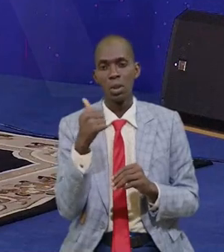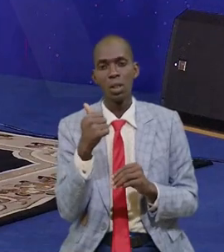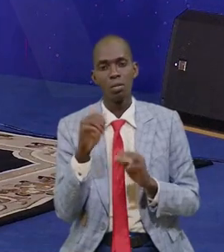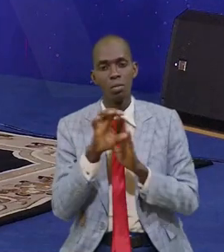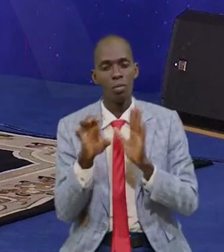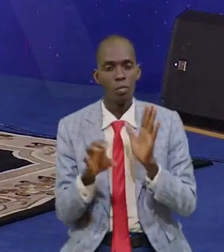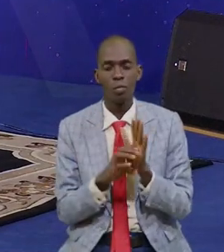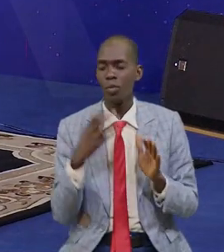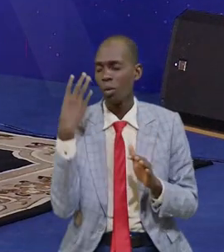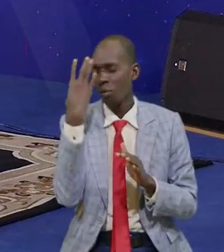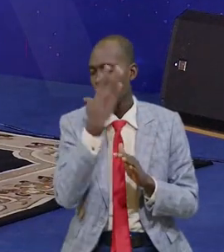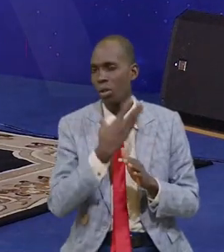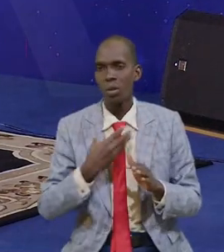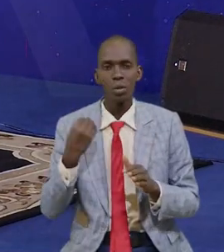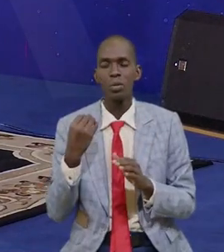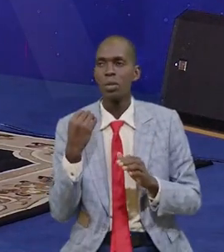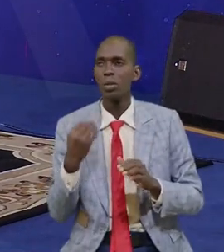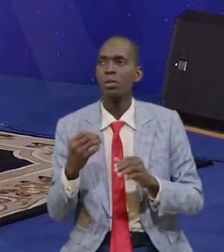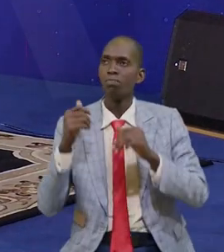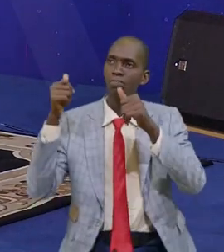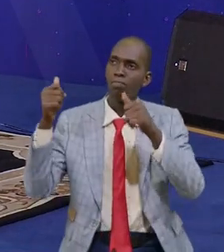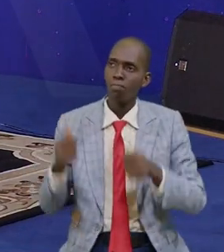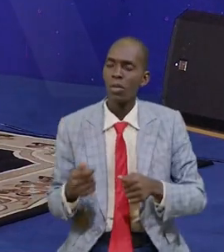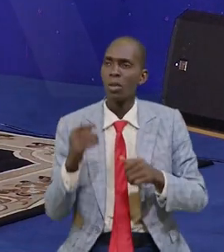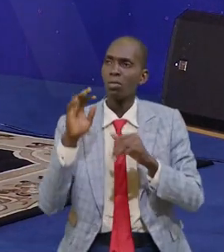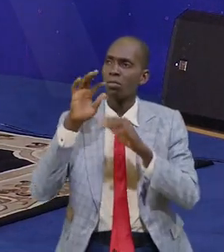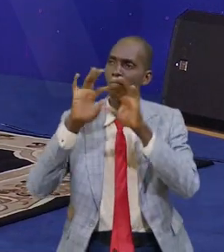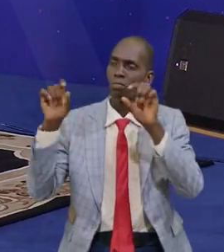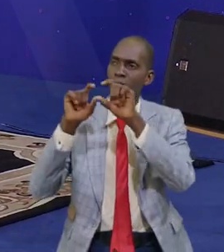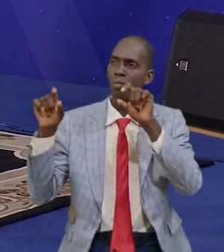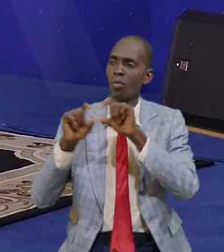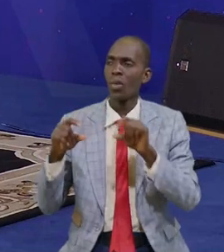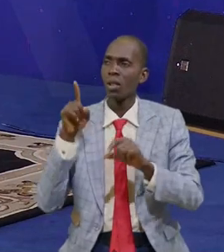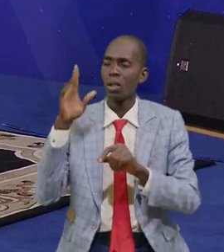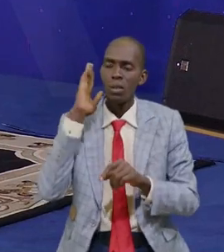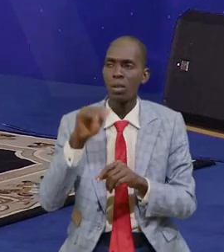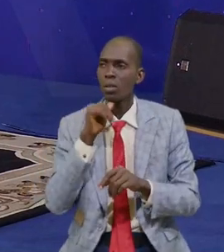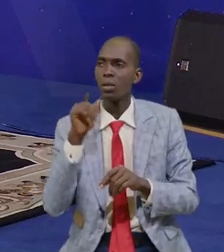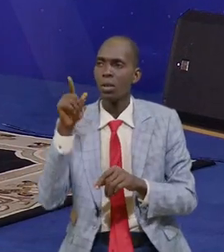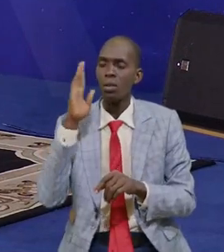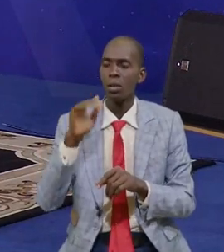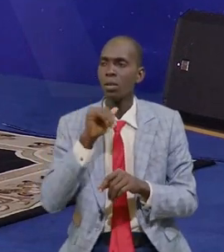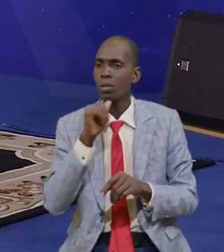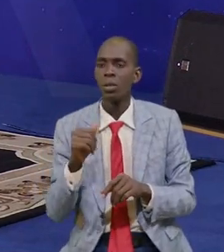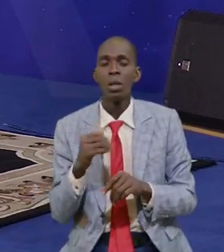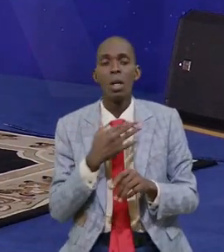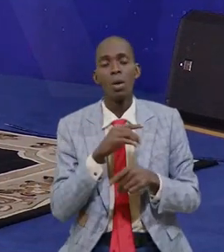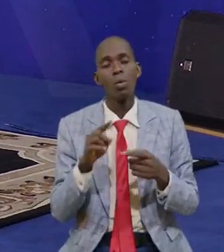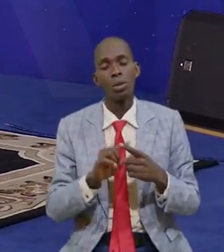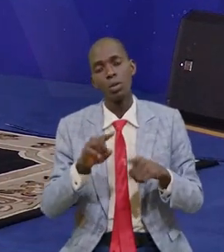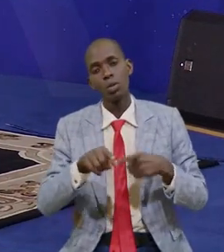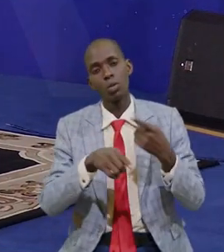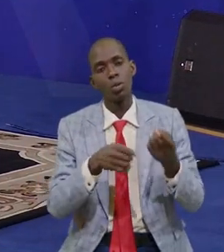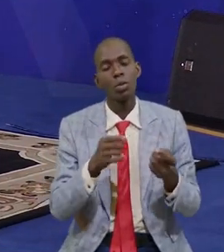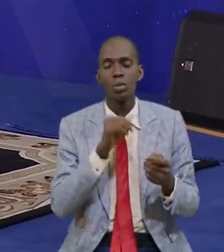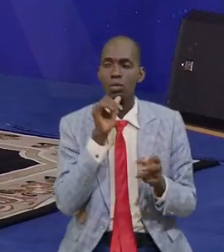they put it there, thou shalt not, thou shalt not, thou shalt not. And when they go out, they're not seeing that thing on the wall. The thing that the